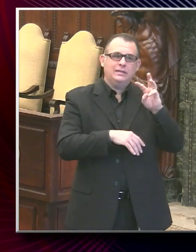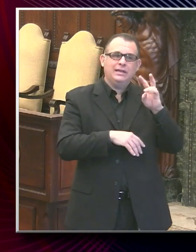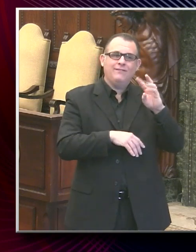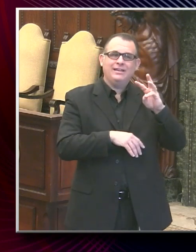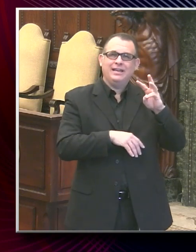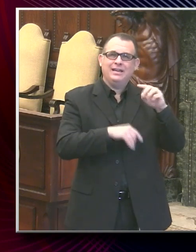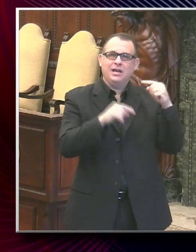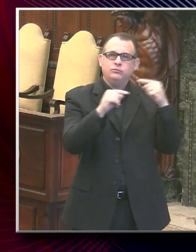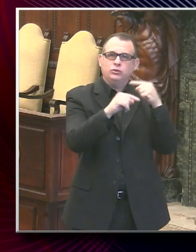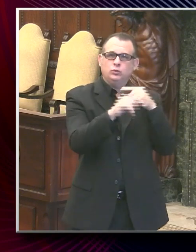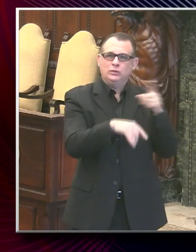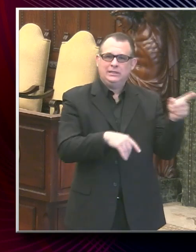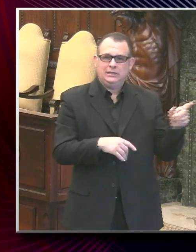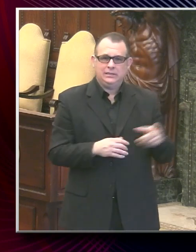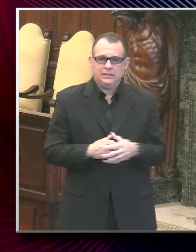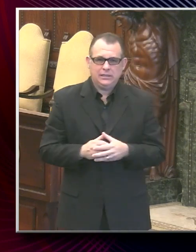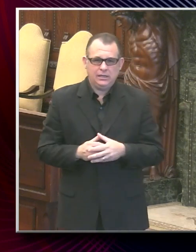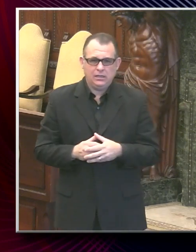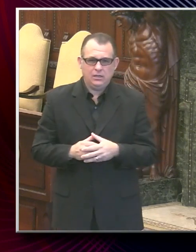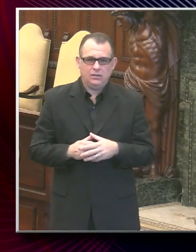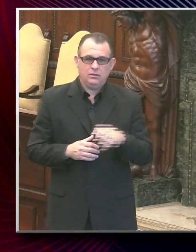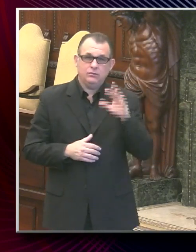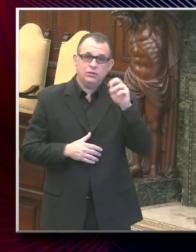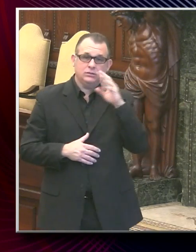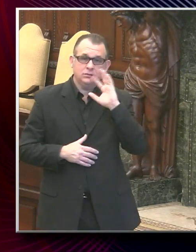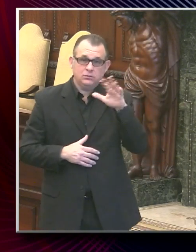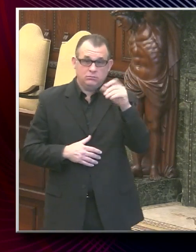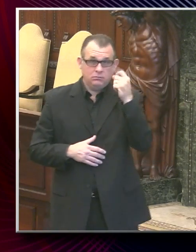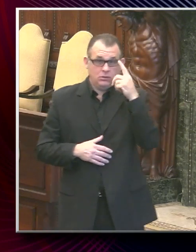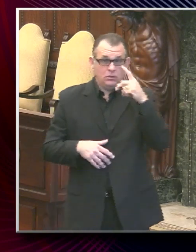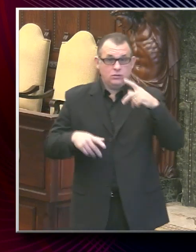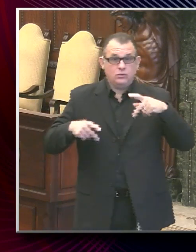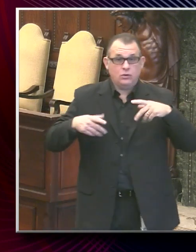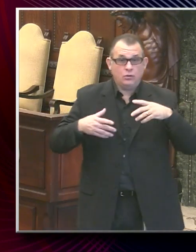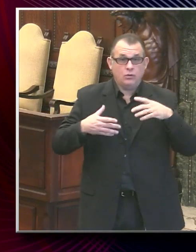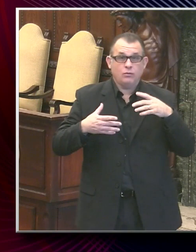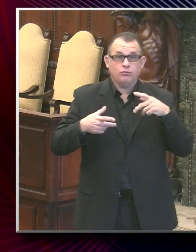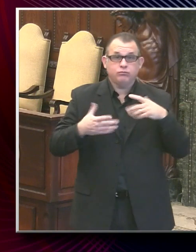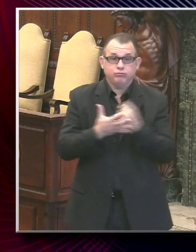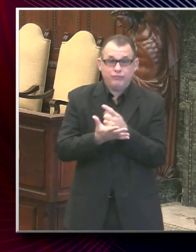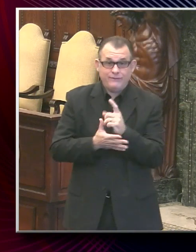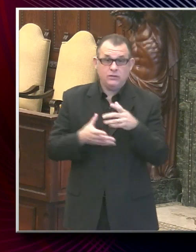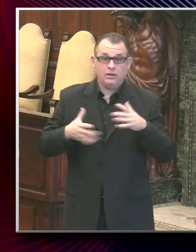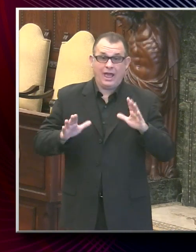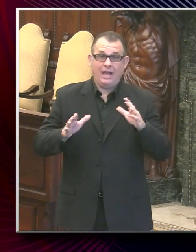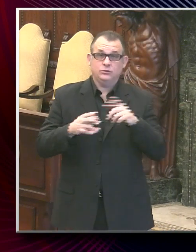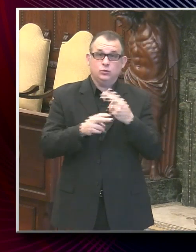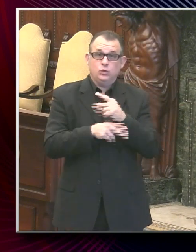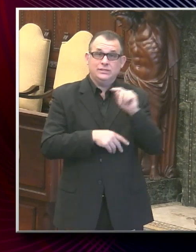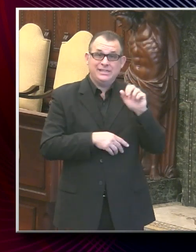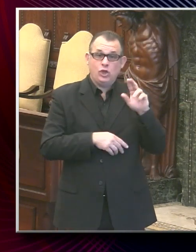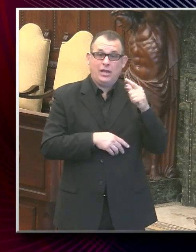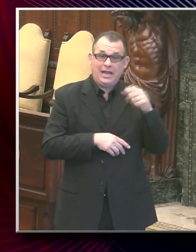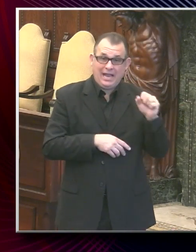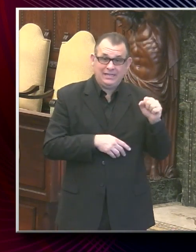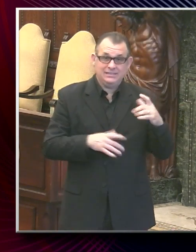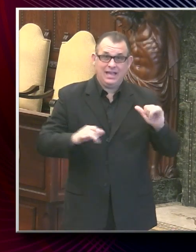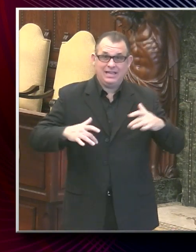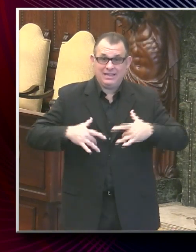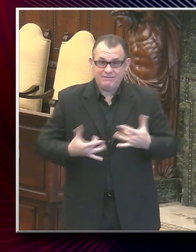So the permission to allow tear gas at any event was